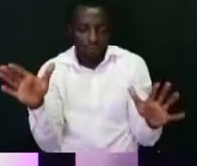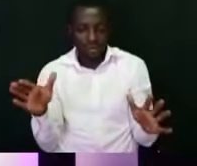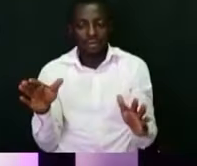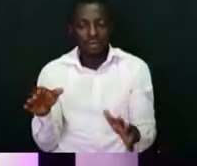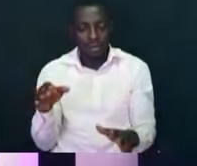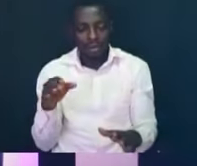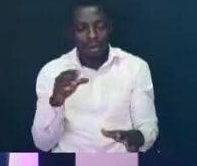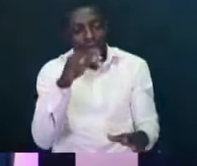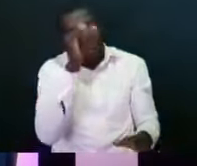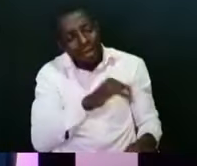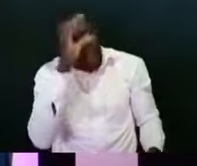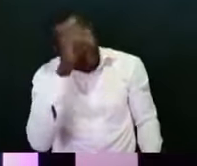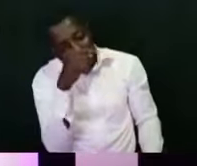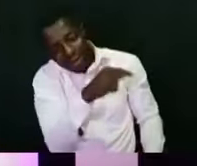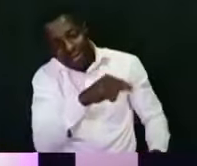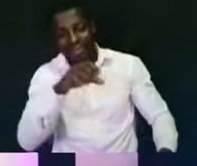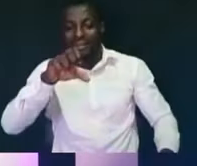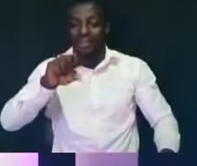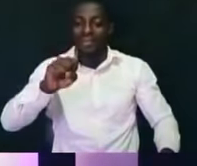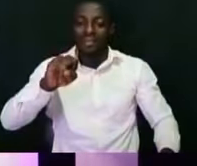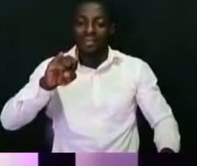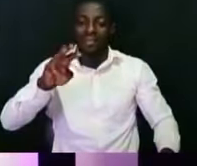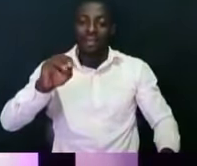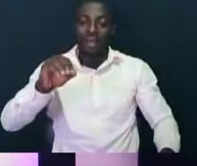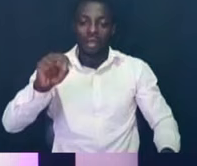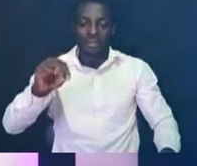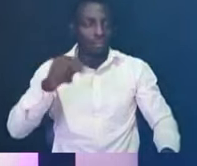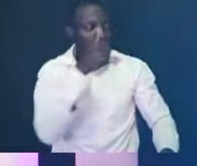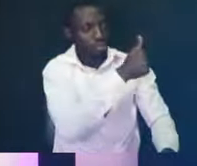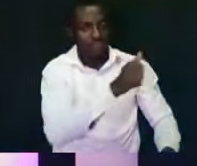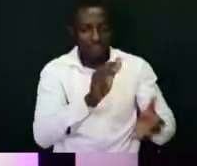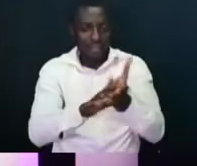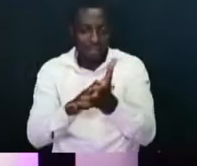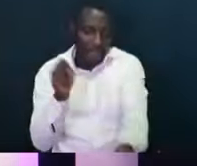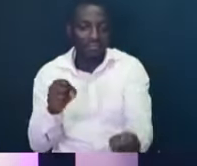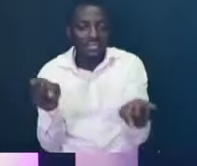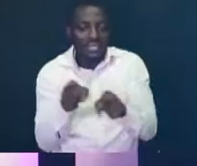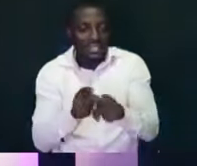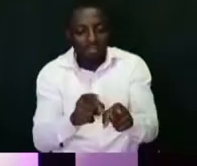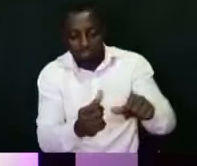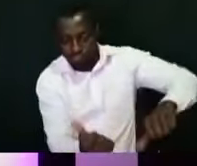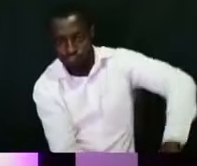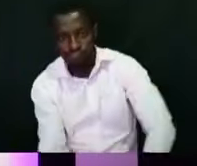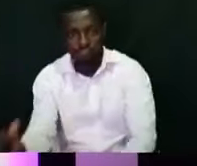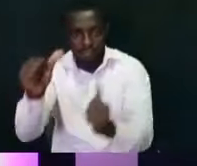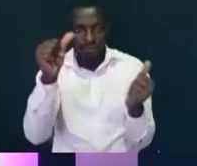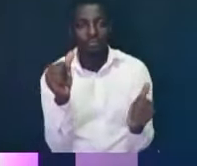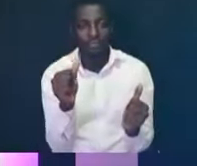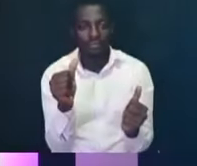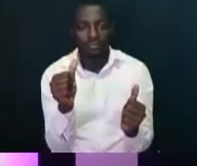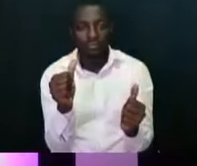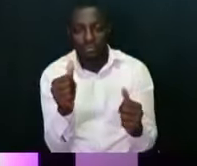himself or Simon himself believed and was baptized and he